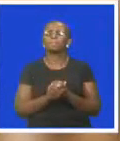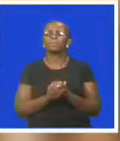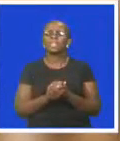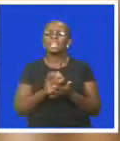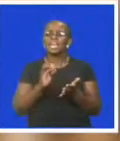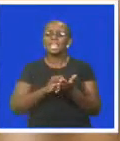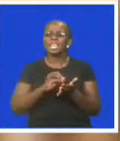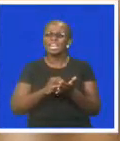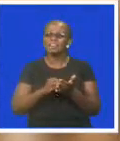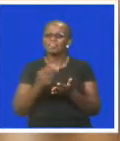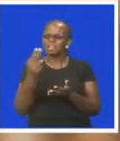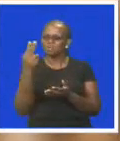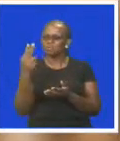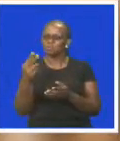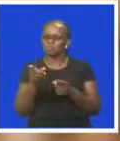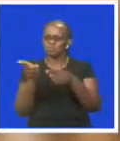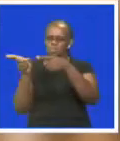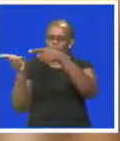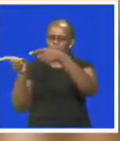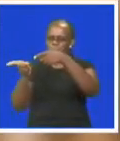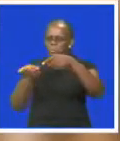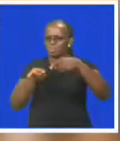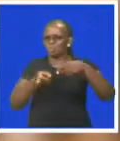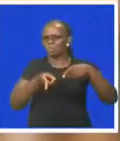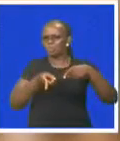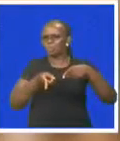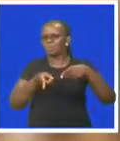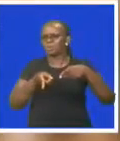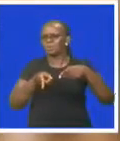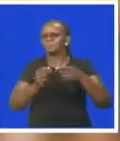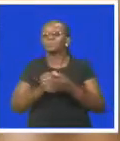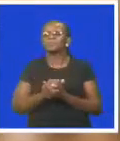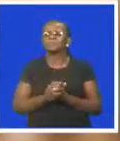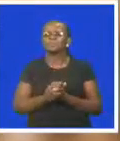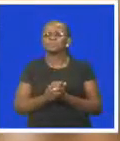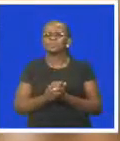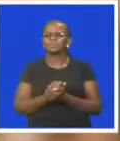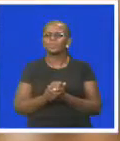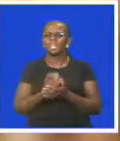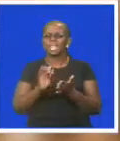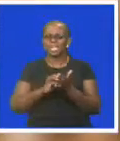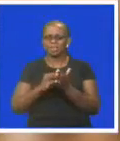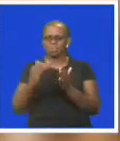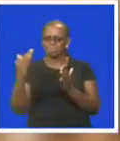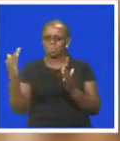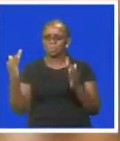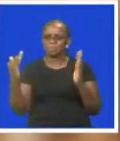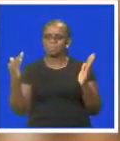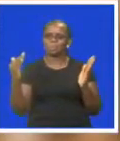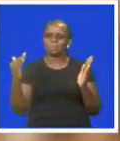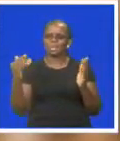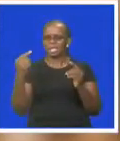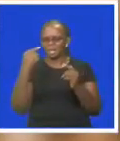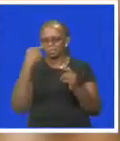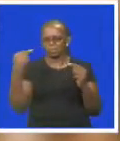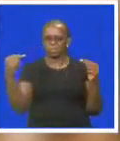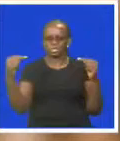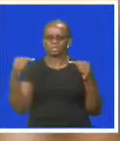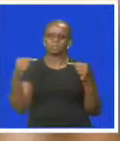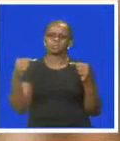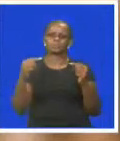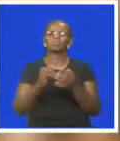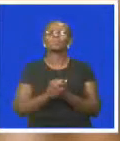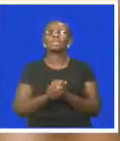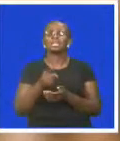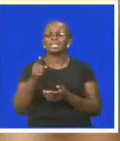about sides that are facing each other. If something is opposite, it means it's on this side and this side, they're facing each other. And then we say